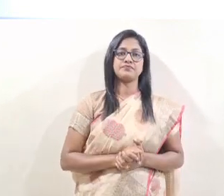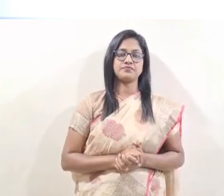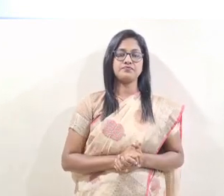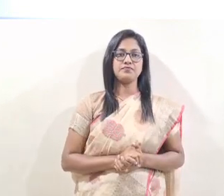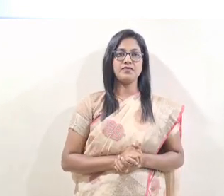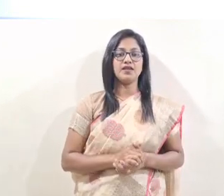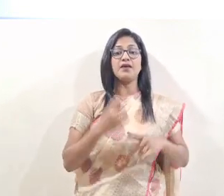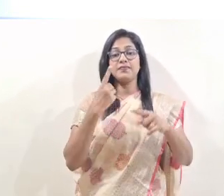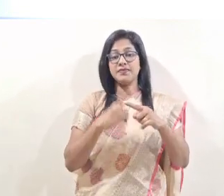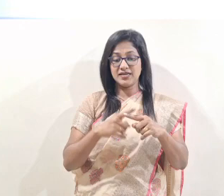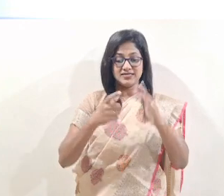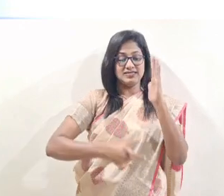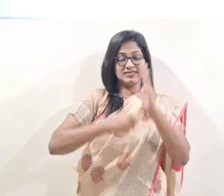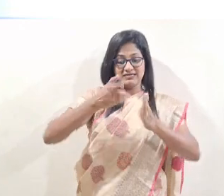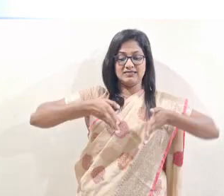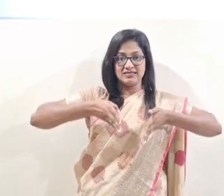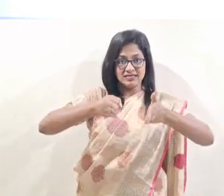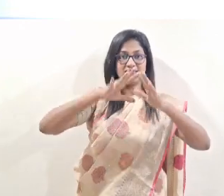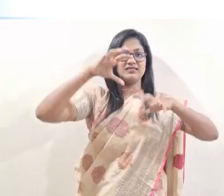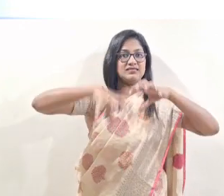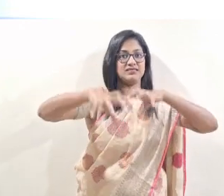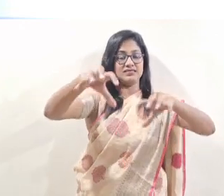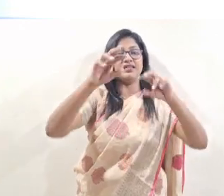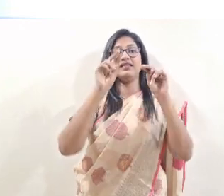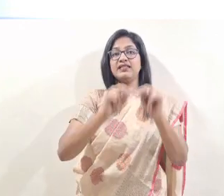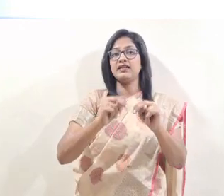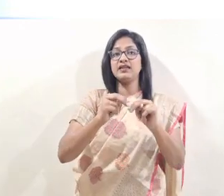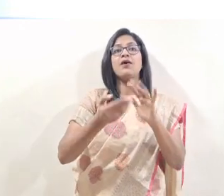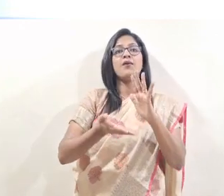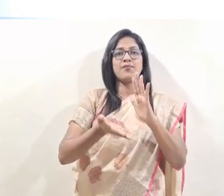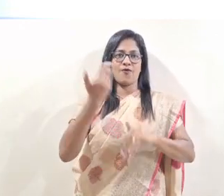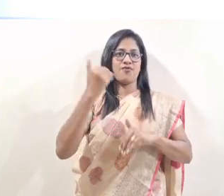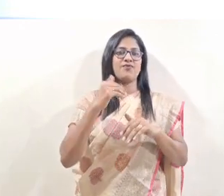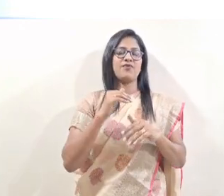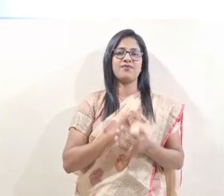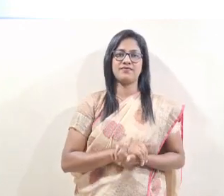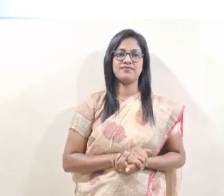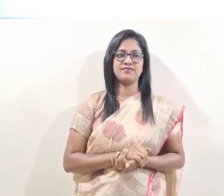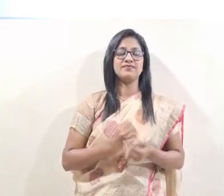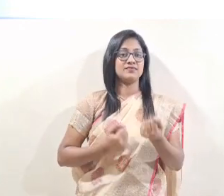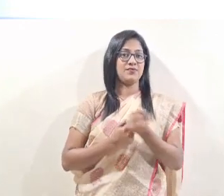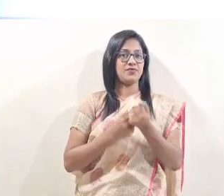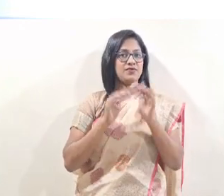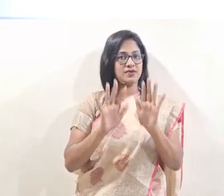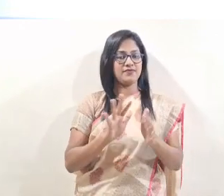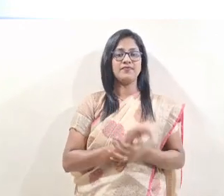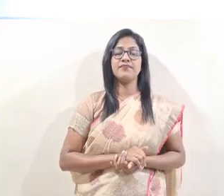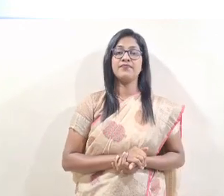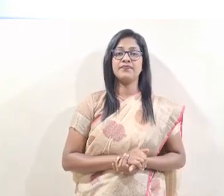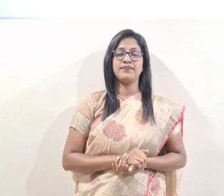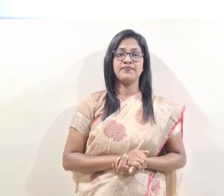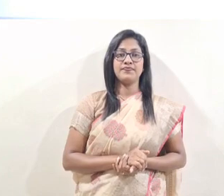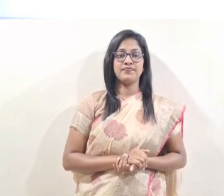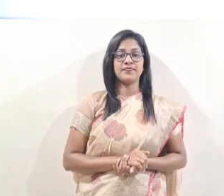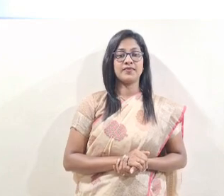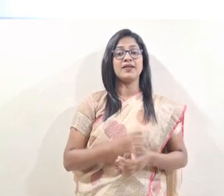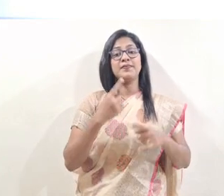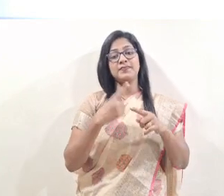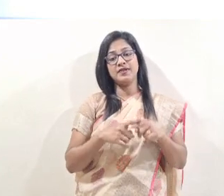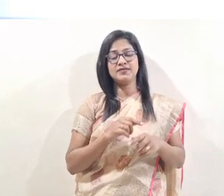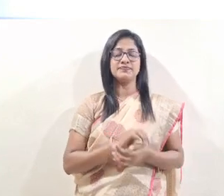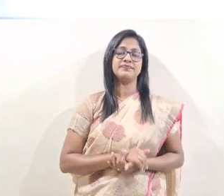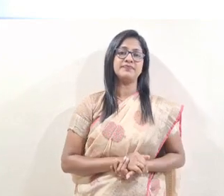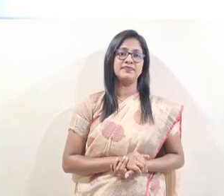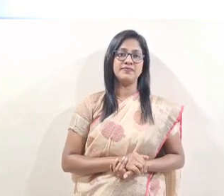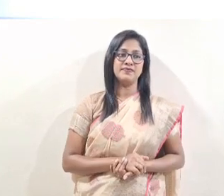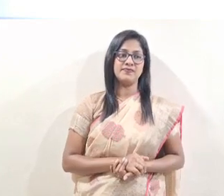of infrastructure support is needed. And also, by being